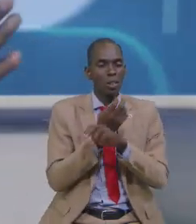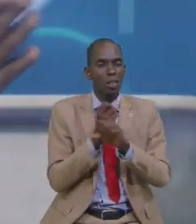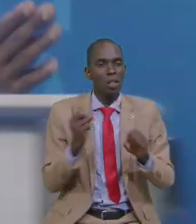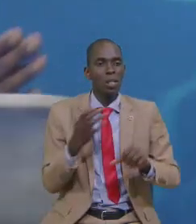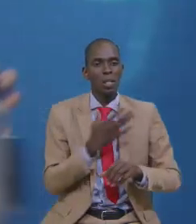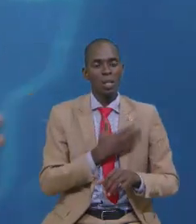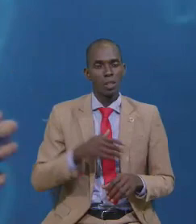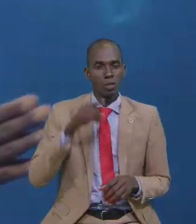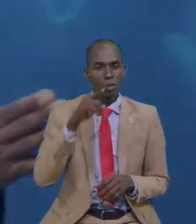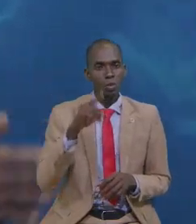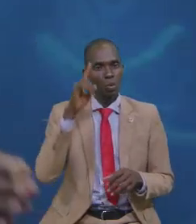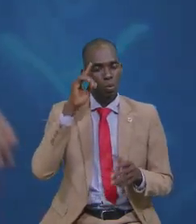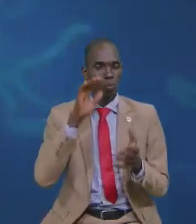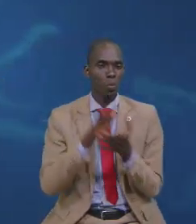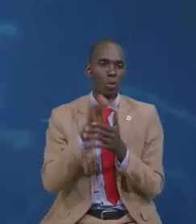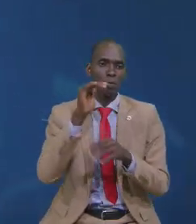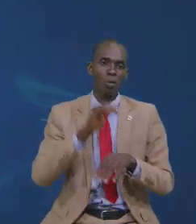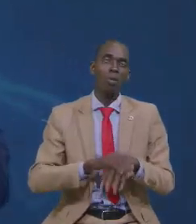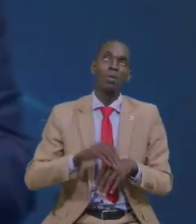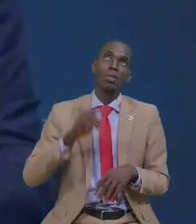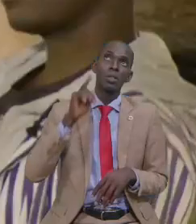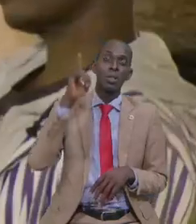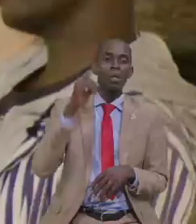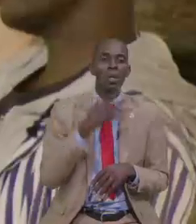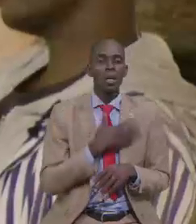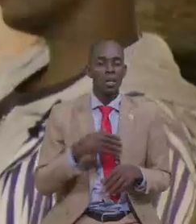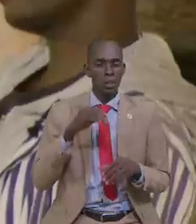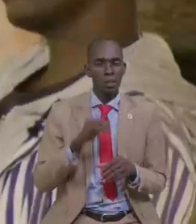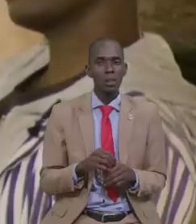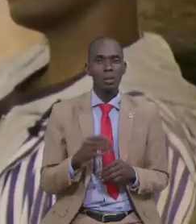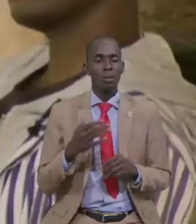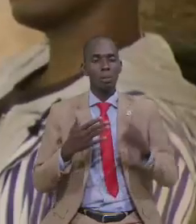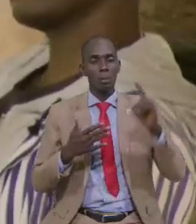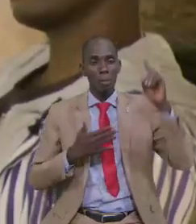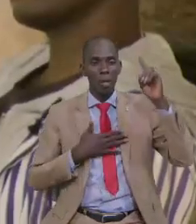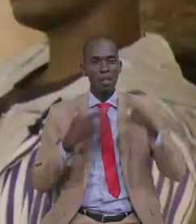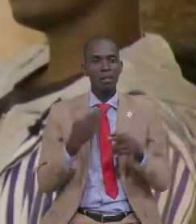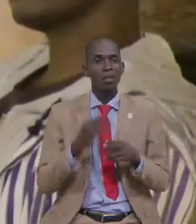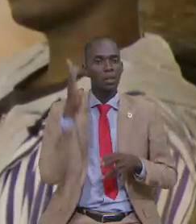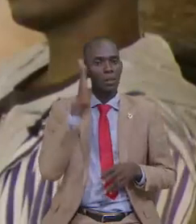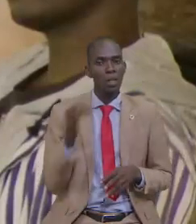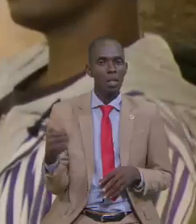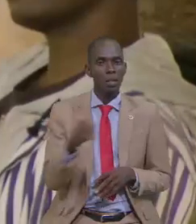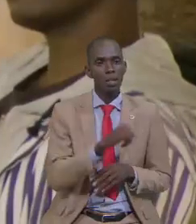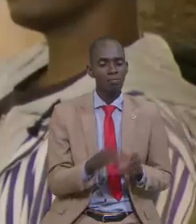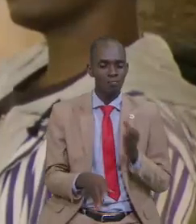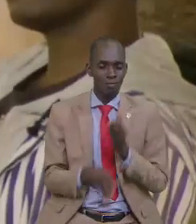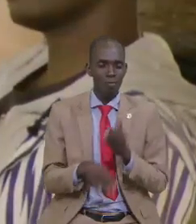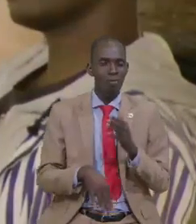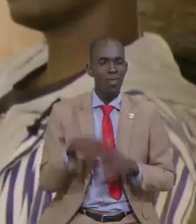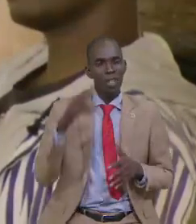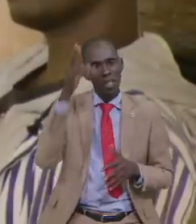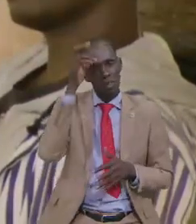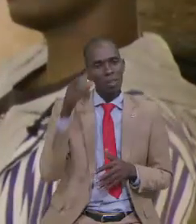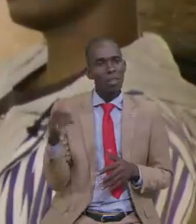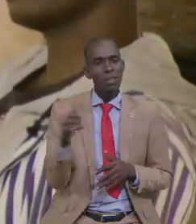believe on him. And in my name shall they cast out devils, they shall speak